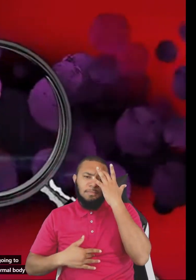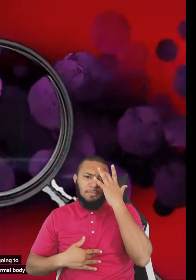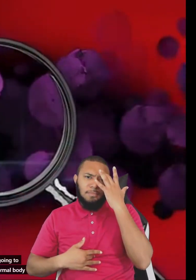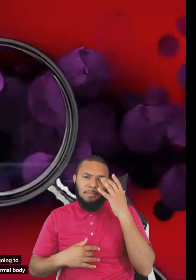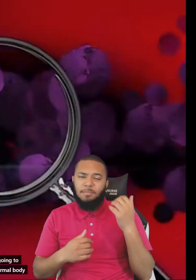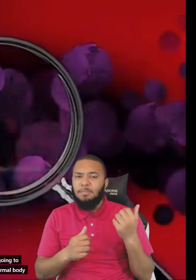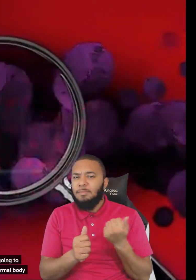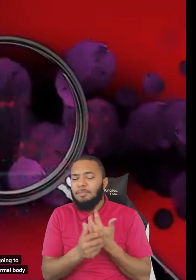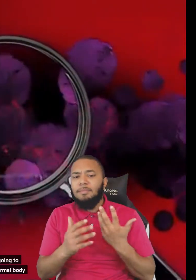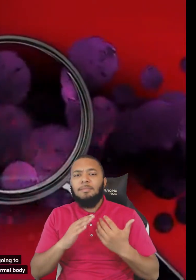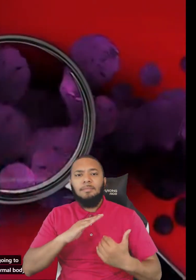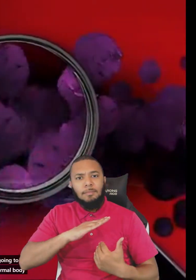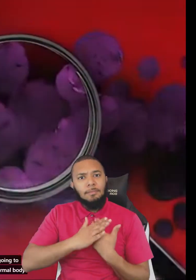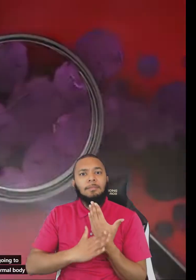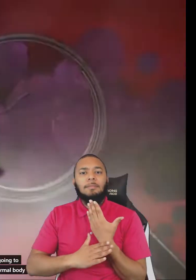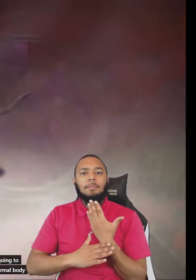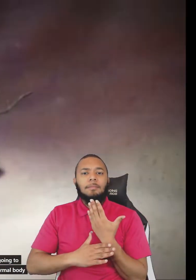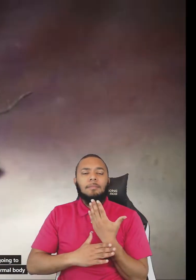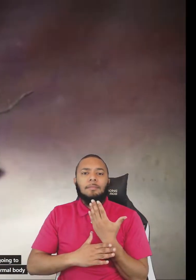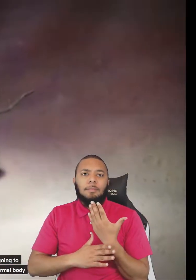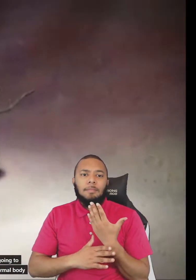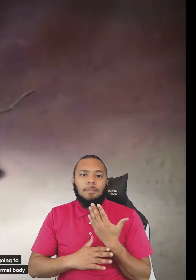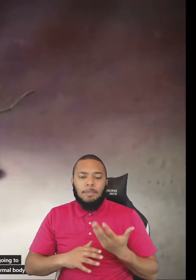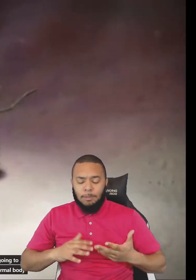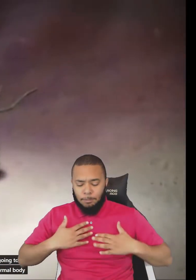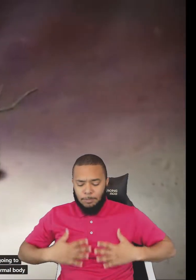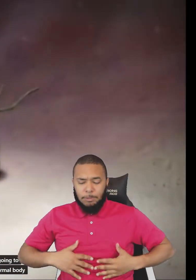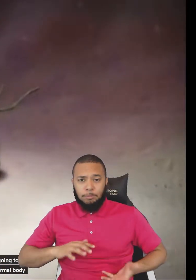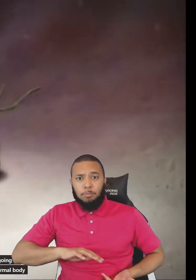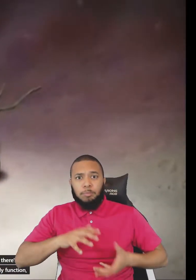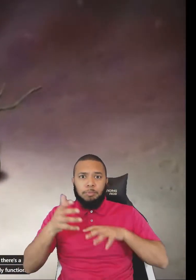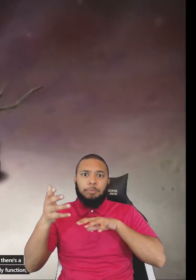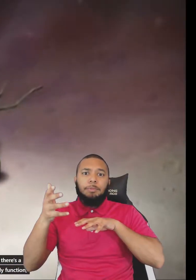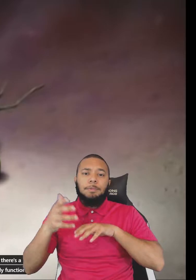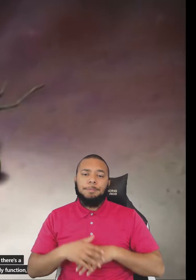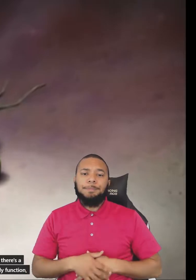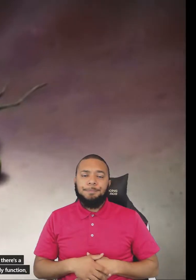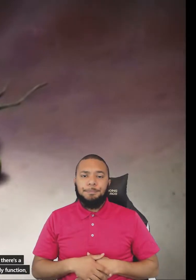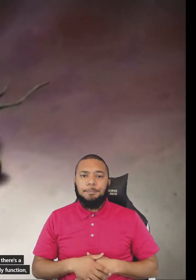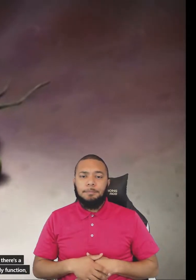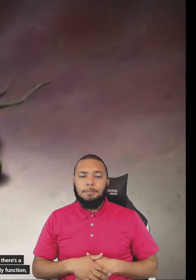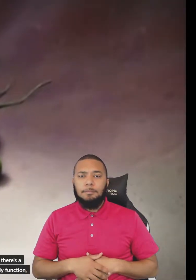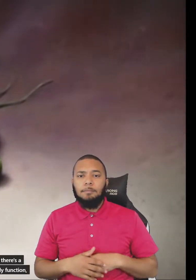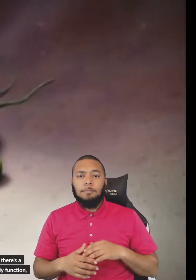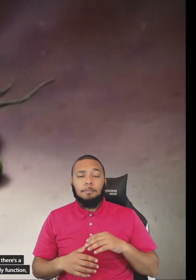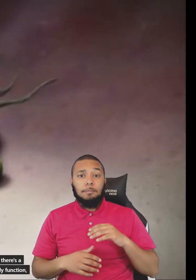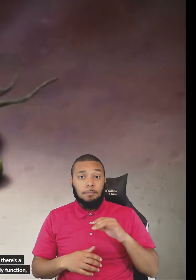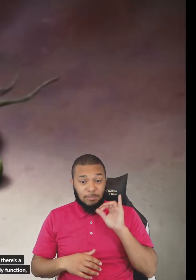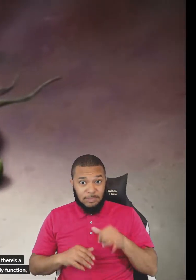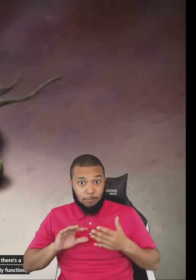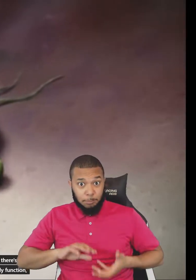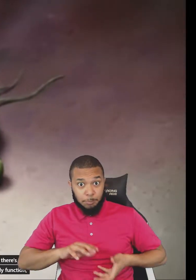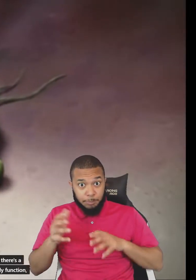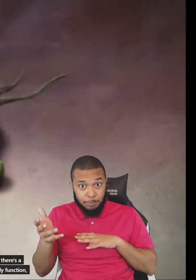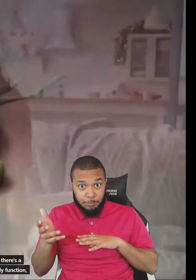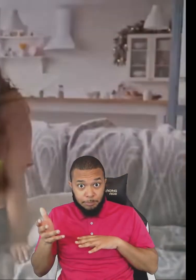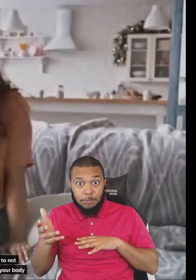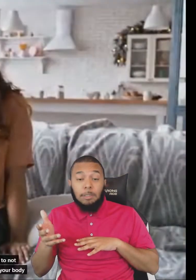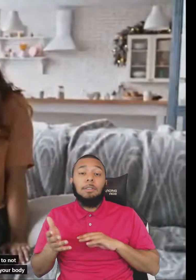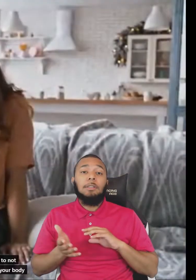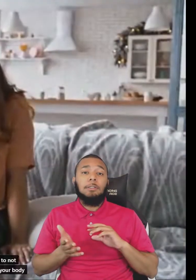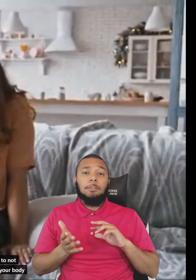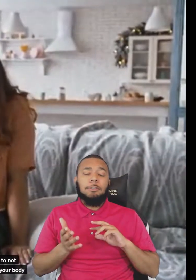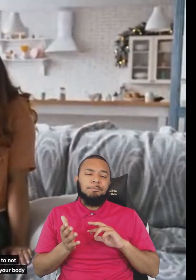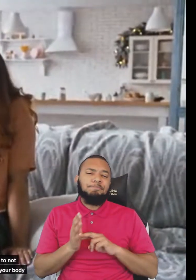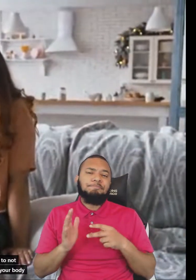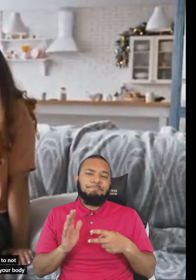body that's going to cause a disruption in your normal body function. And usually when there's a disruption in your normal body function,